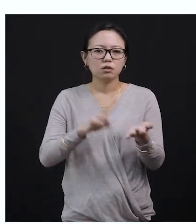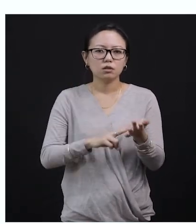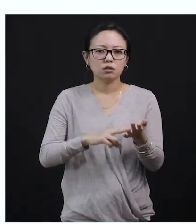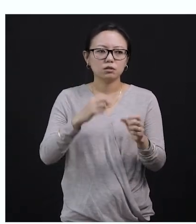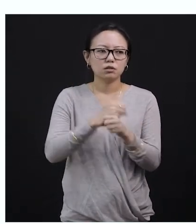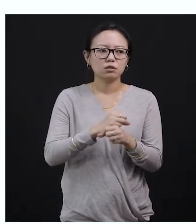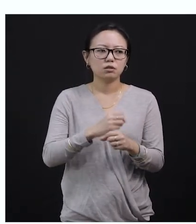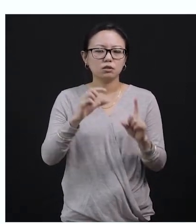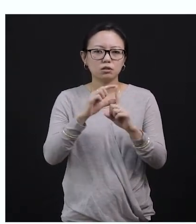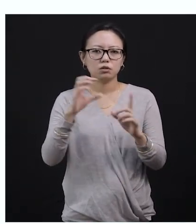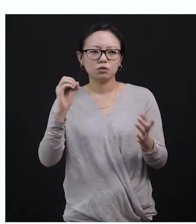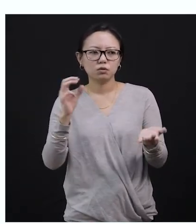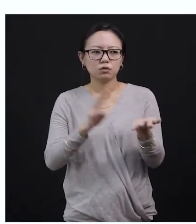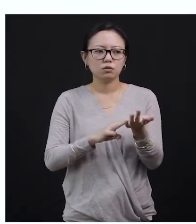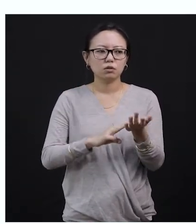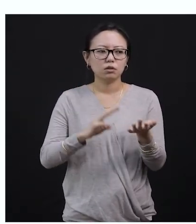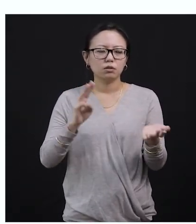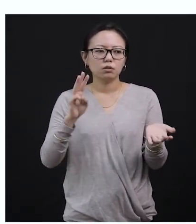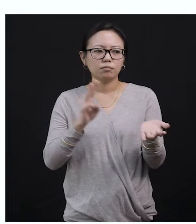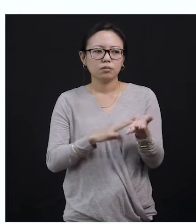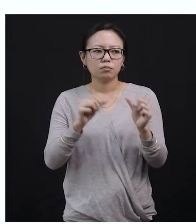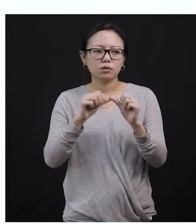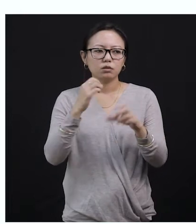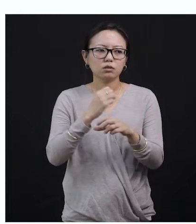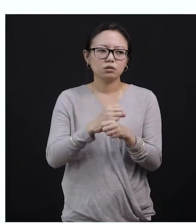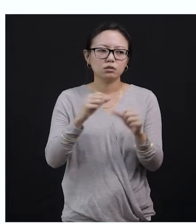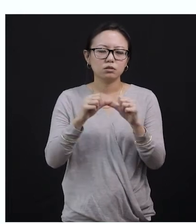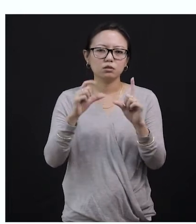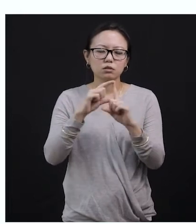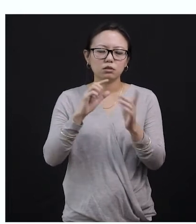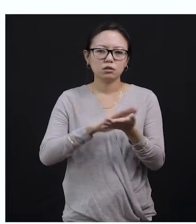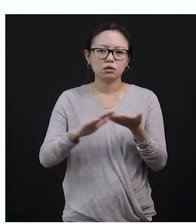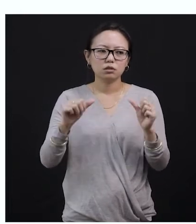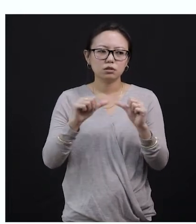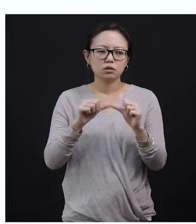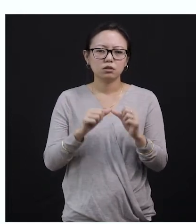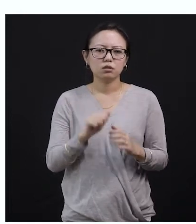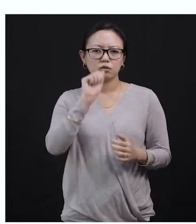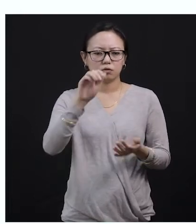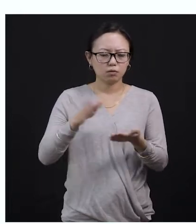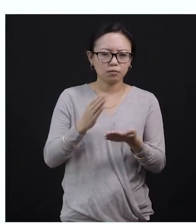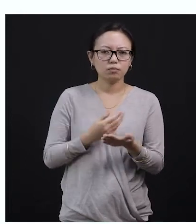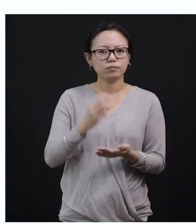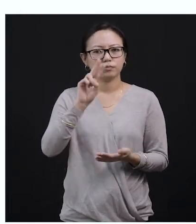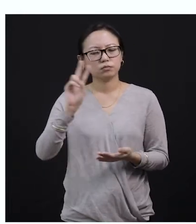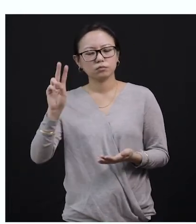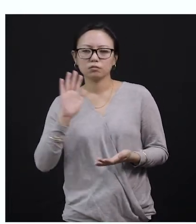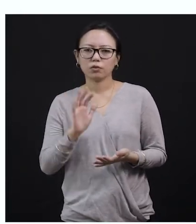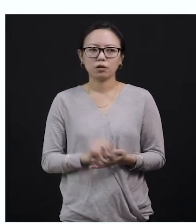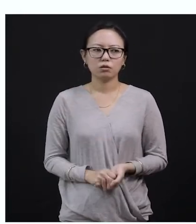page number 22. Now before I go in detail, let me also tell you that in